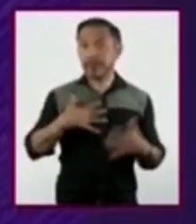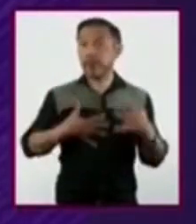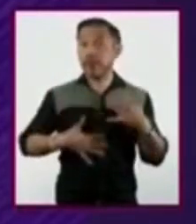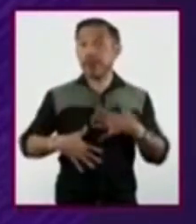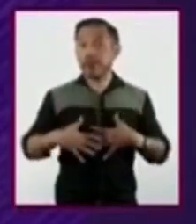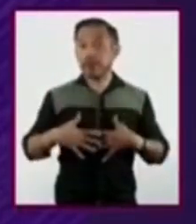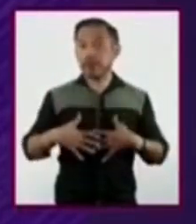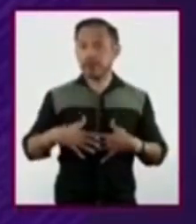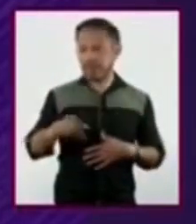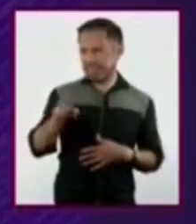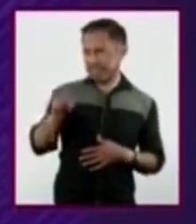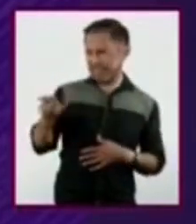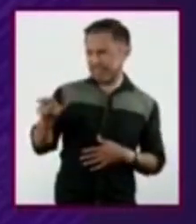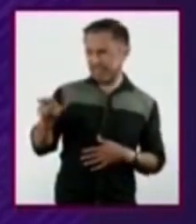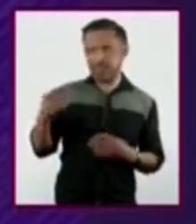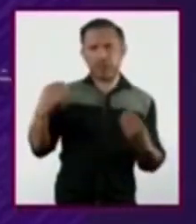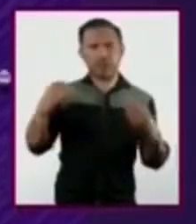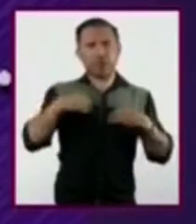What's she wearing?